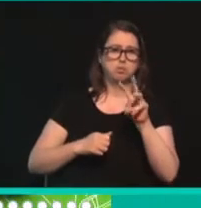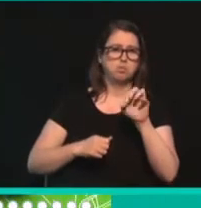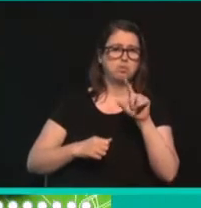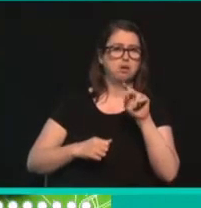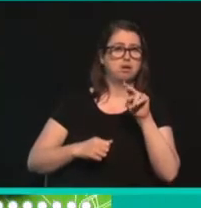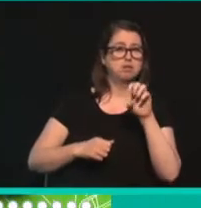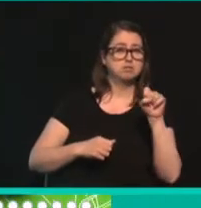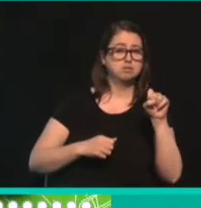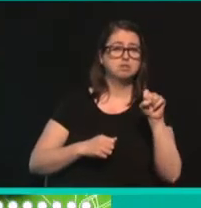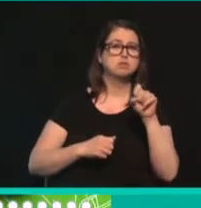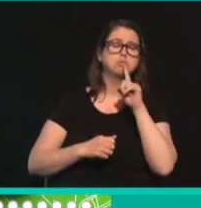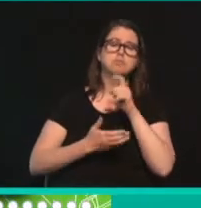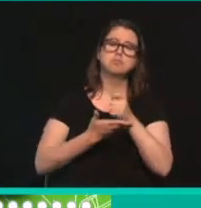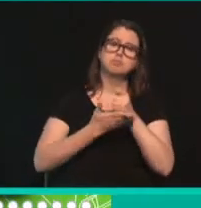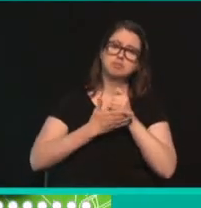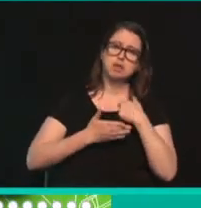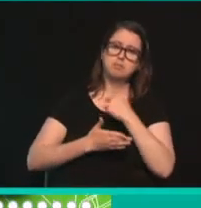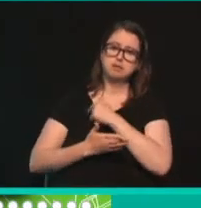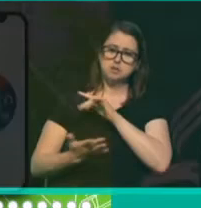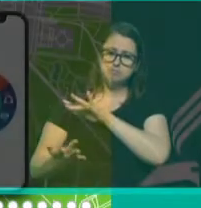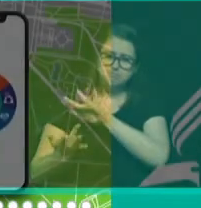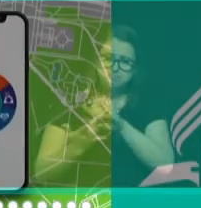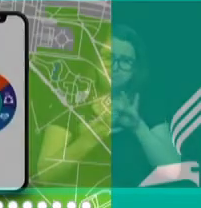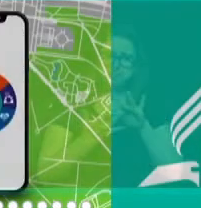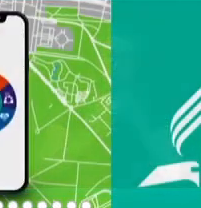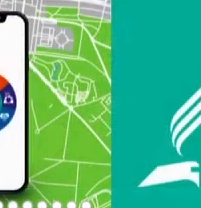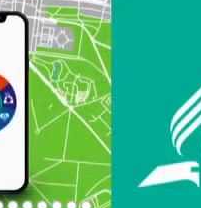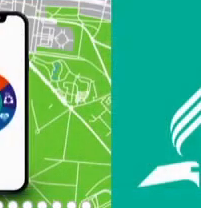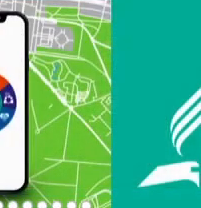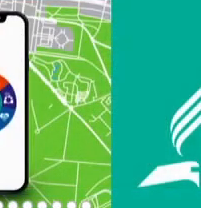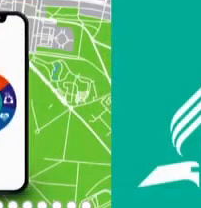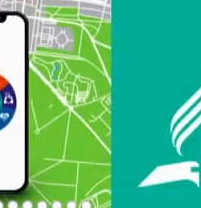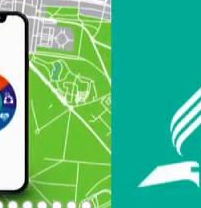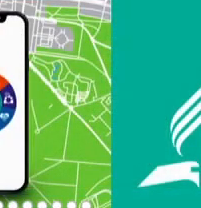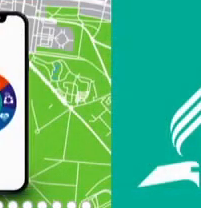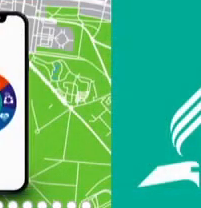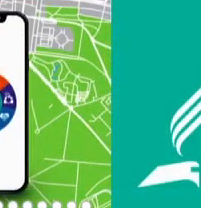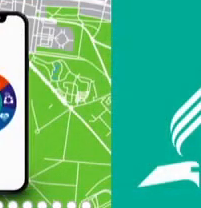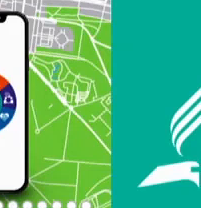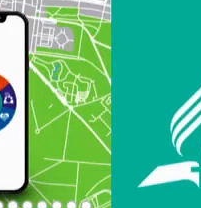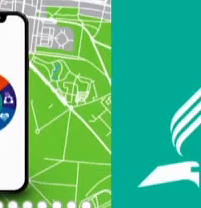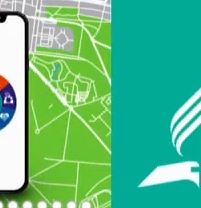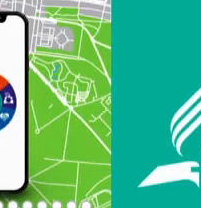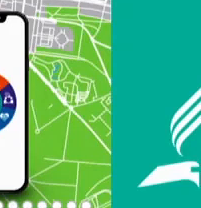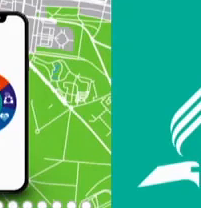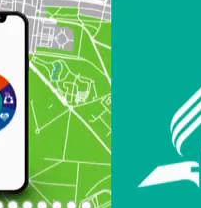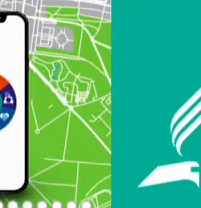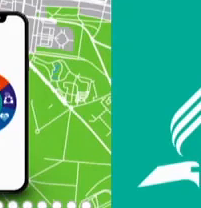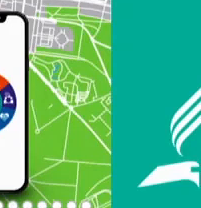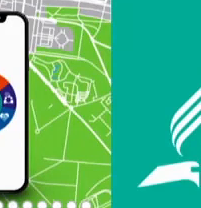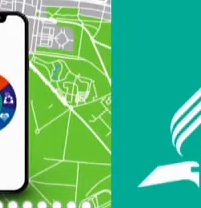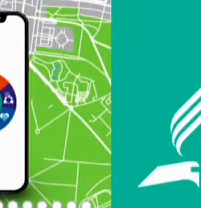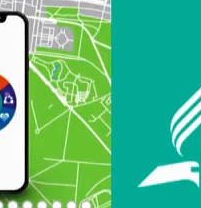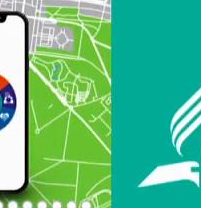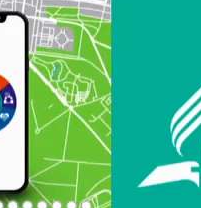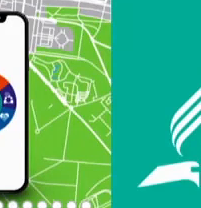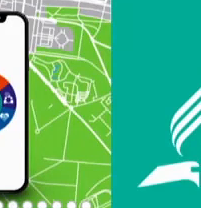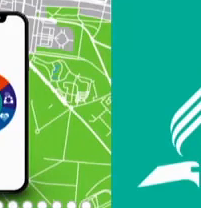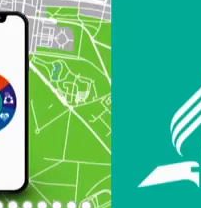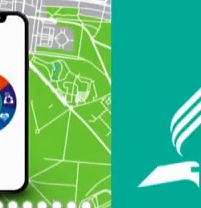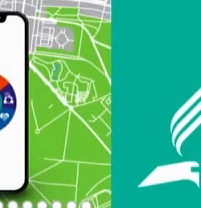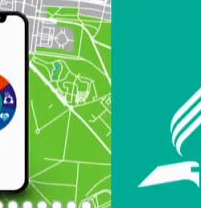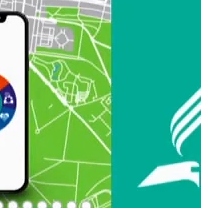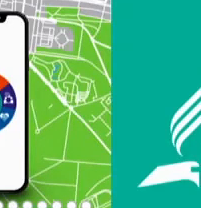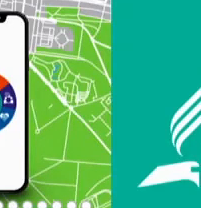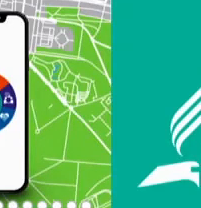a lot of people in the community. We'll be able to run My Wellness Snapshot, which is our new